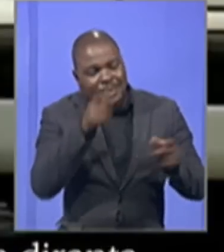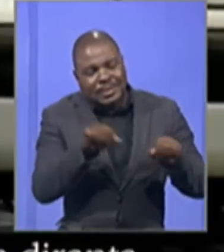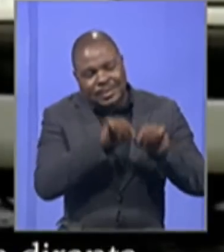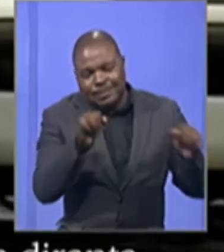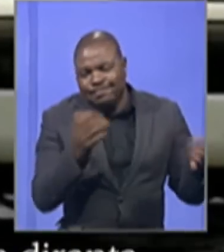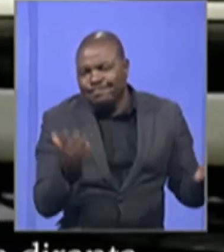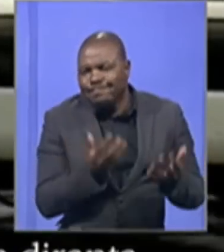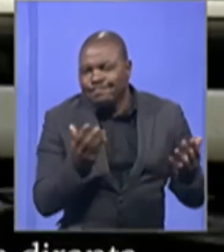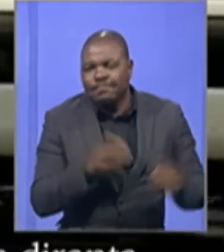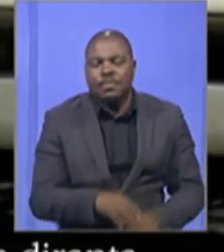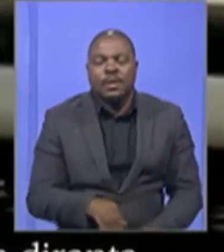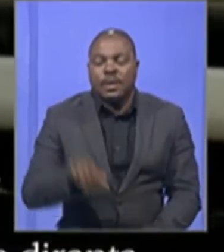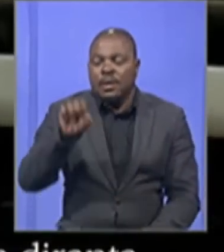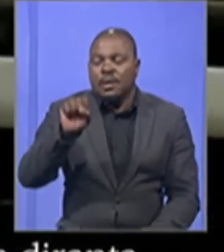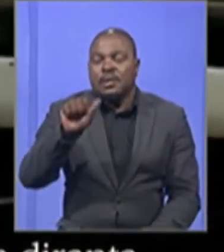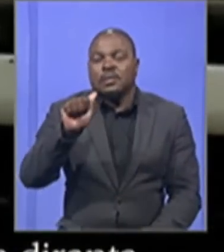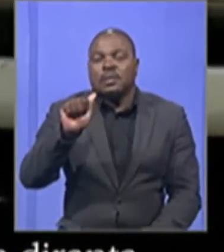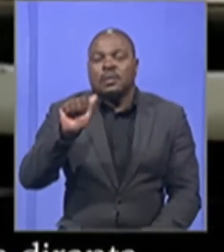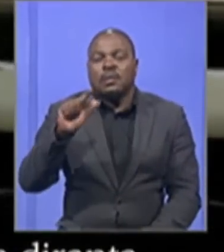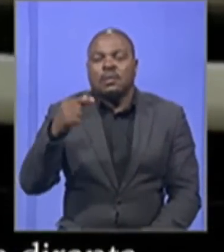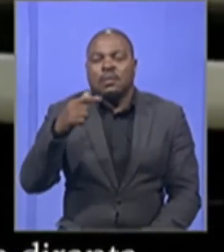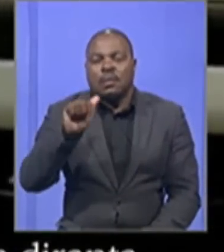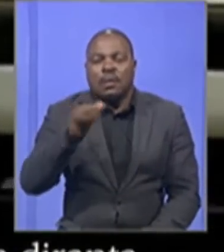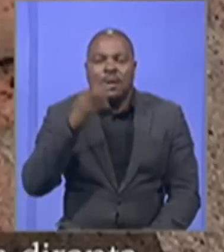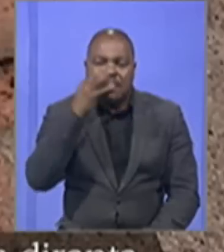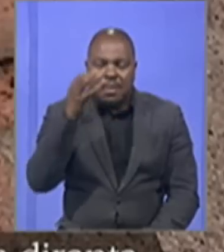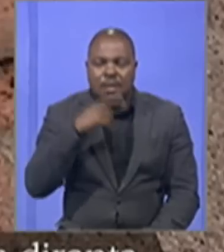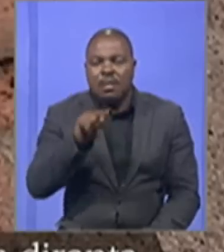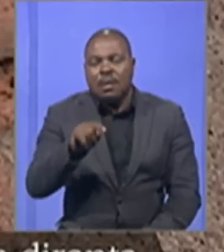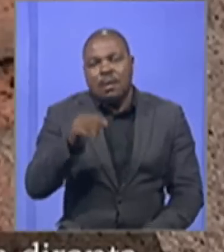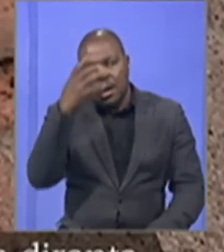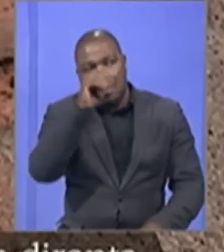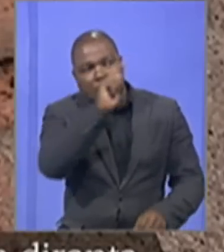system. Salga ire sebedisa dikamano pakeng tsa mebuso